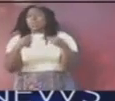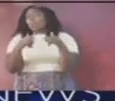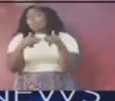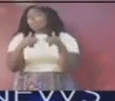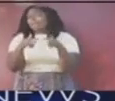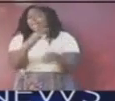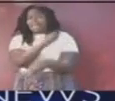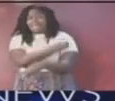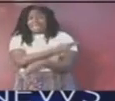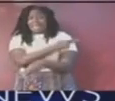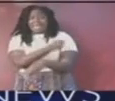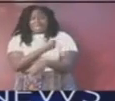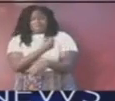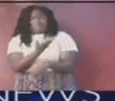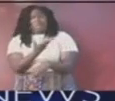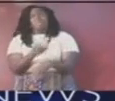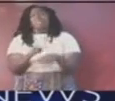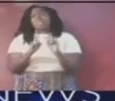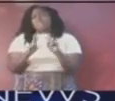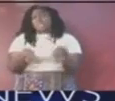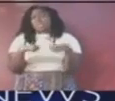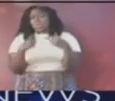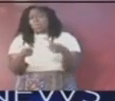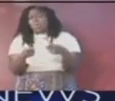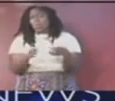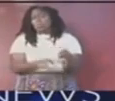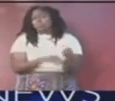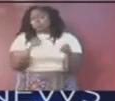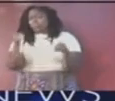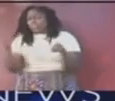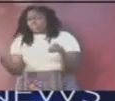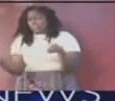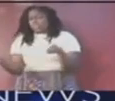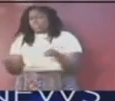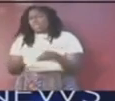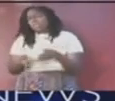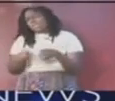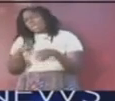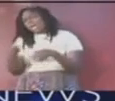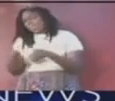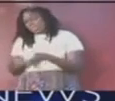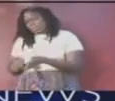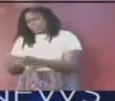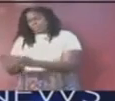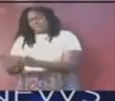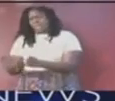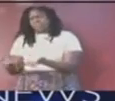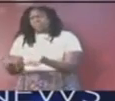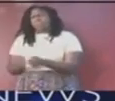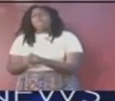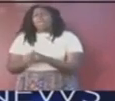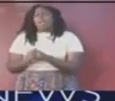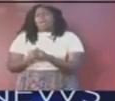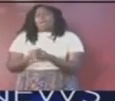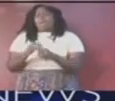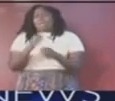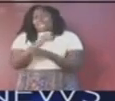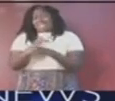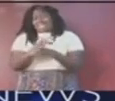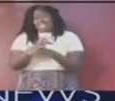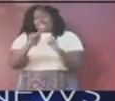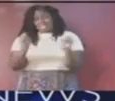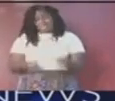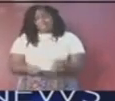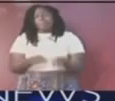into the parallel healthcare system. So my question is, therefore, what is your advice if someone is ill? Should people feel that they're better off fighting it at